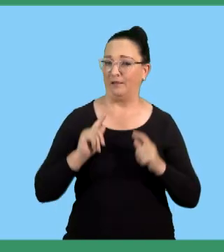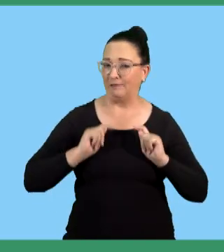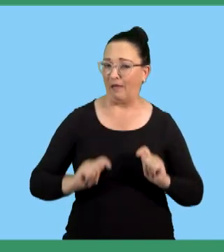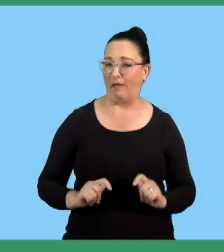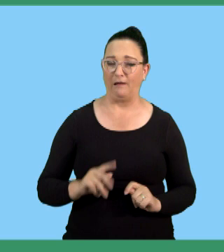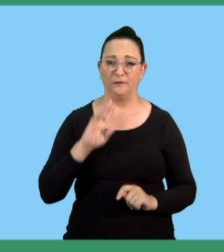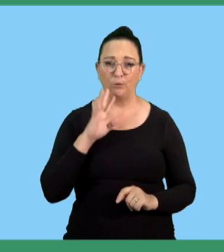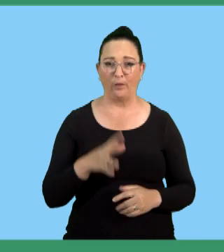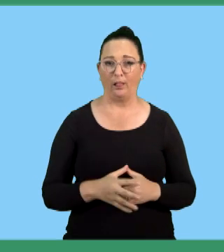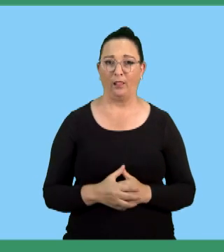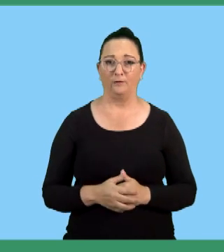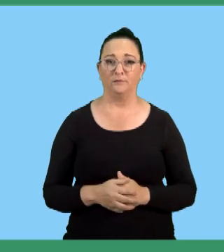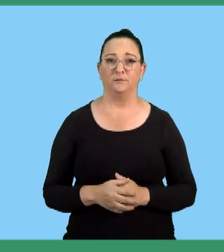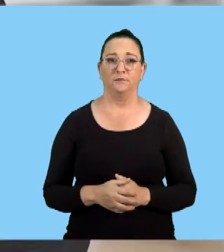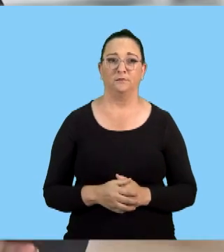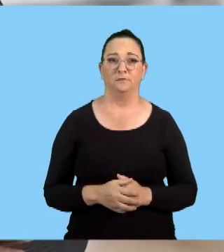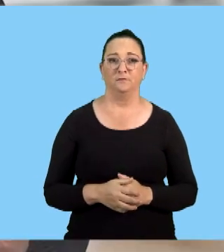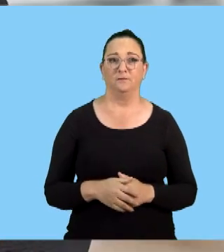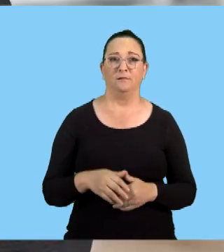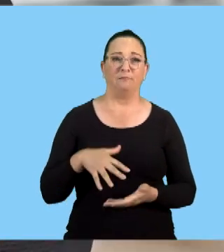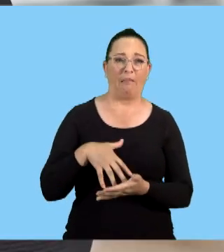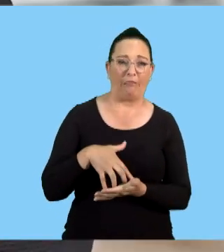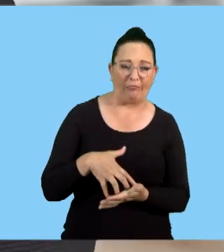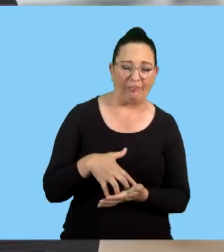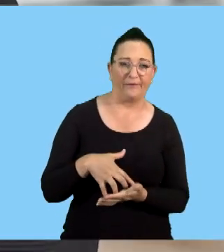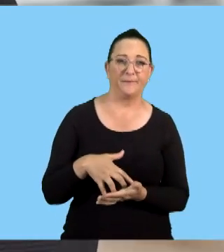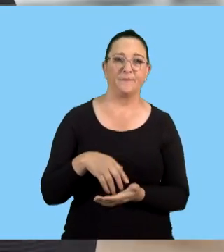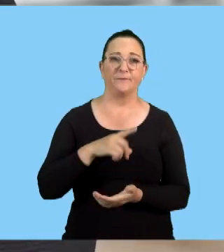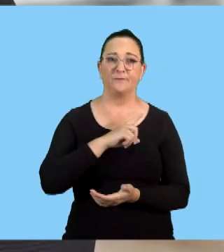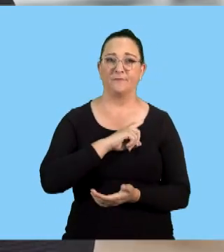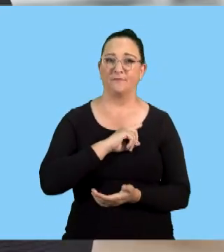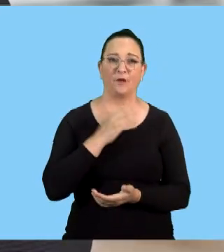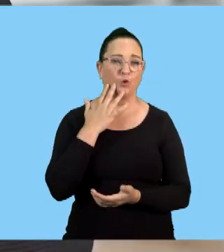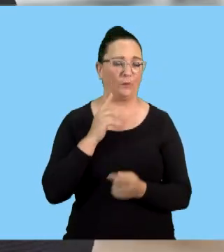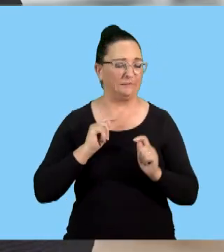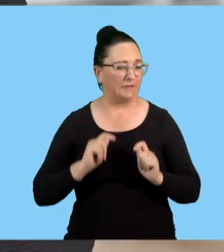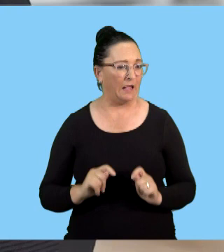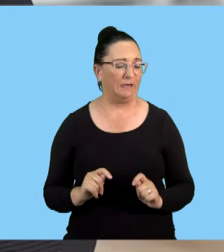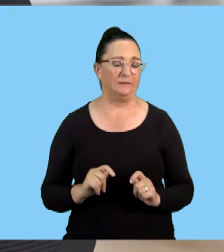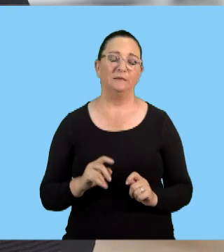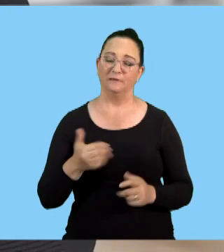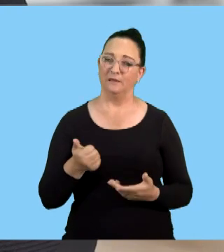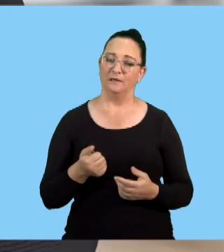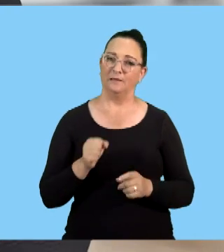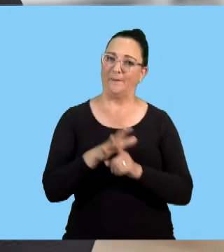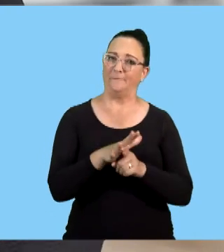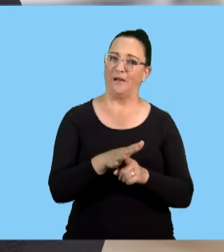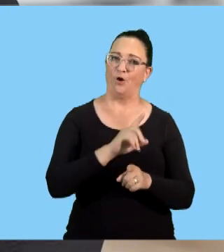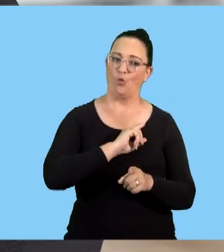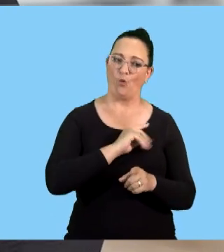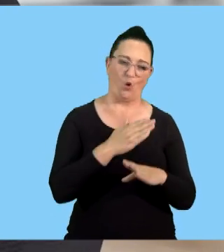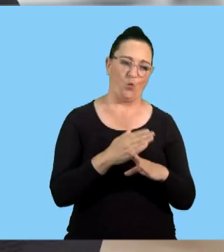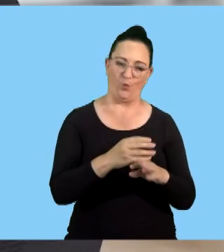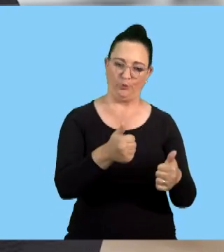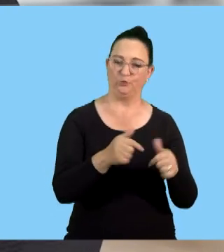be tired. There's also fatigue and all that. And so if you are tired, it has an impact on